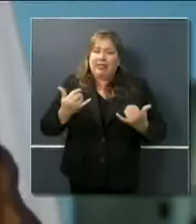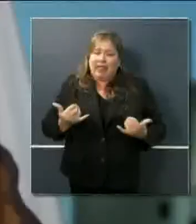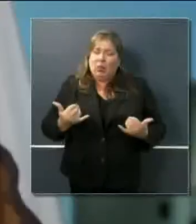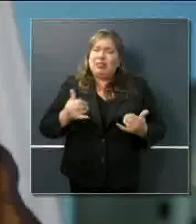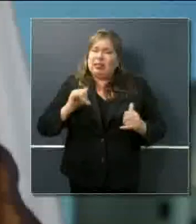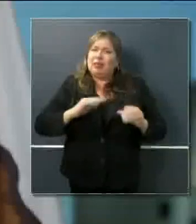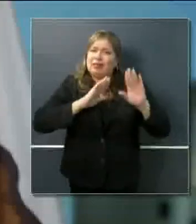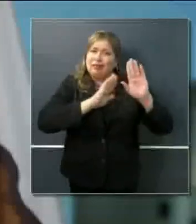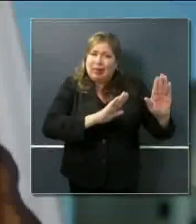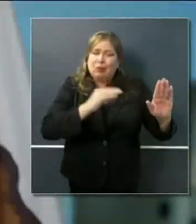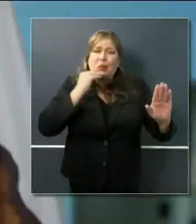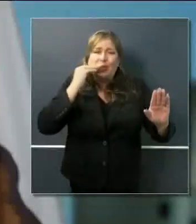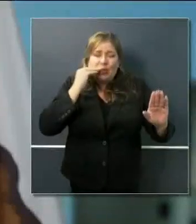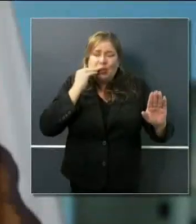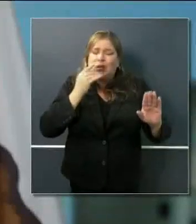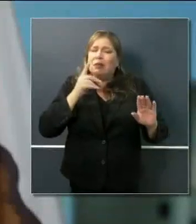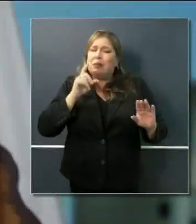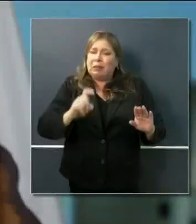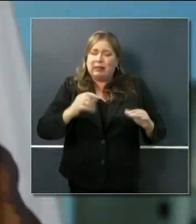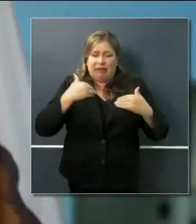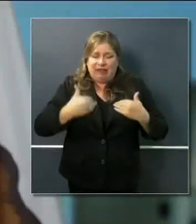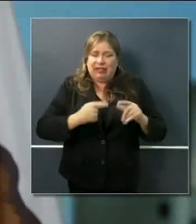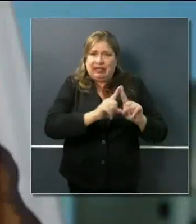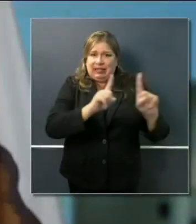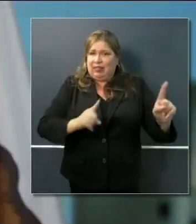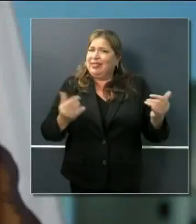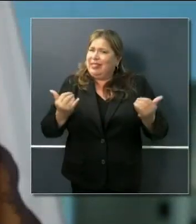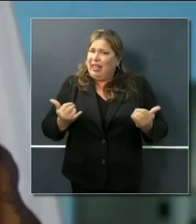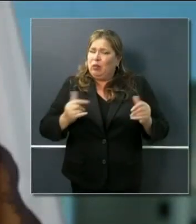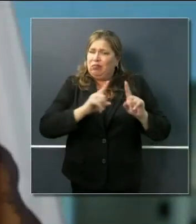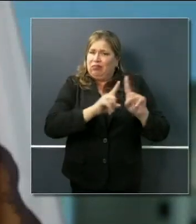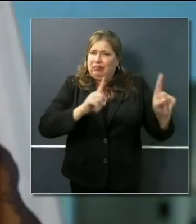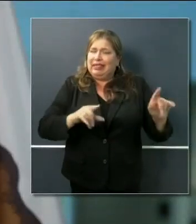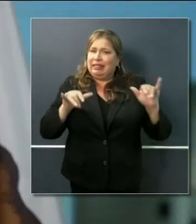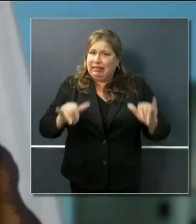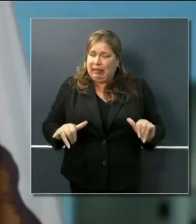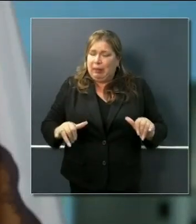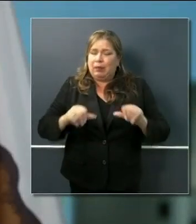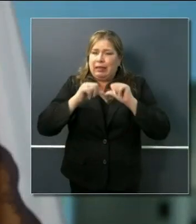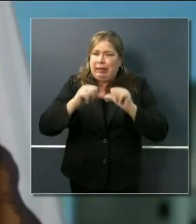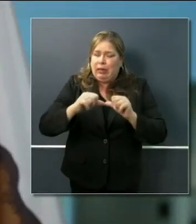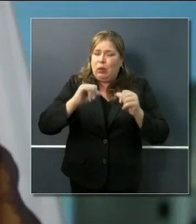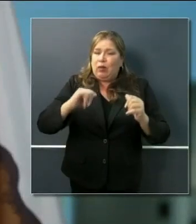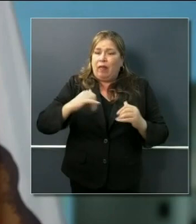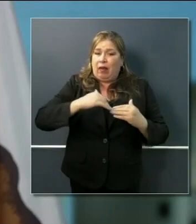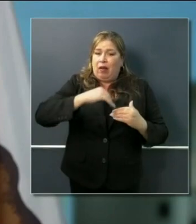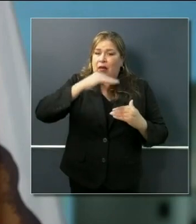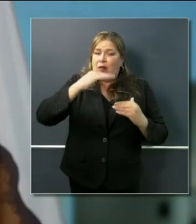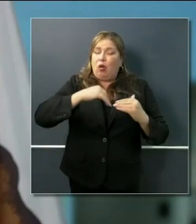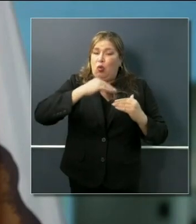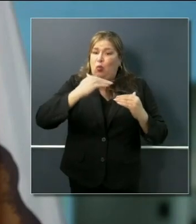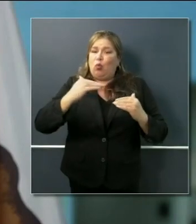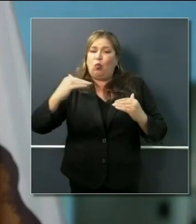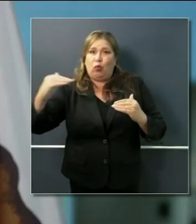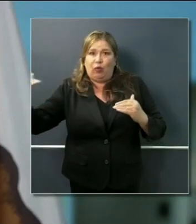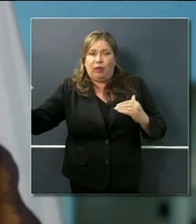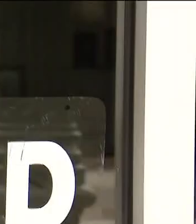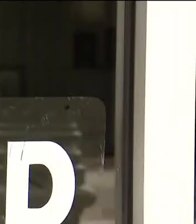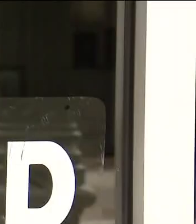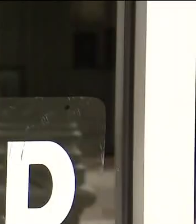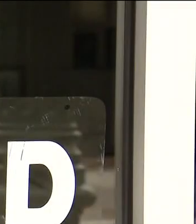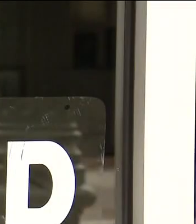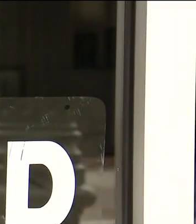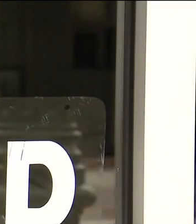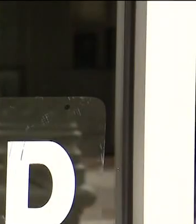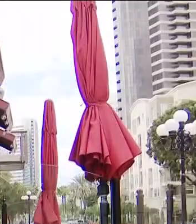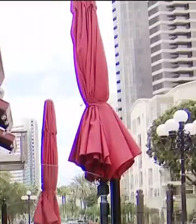today. Continue to practice physical distancing so that we can continue to see this curve bend. Governor Gavin Newsom kept orders in place while